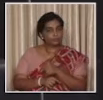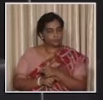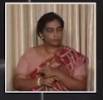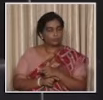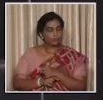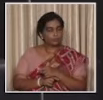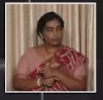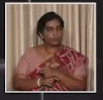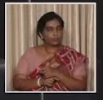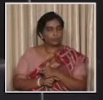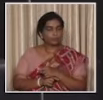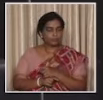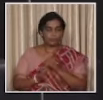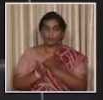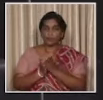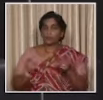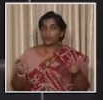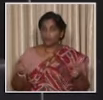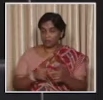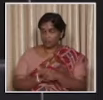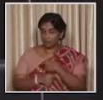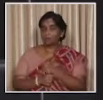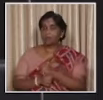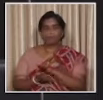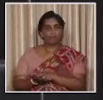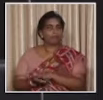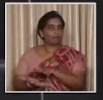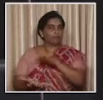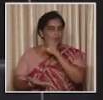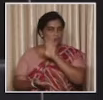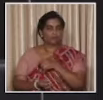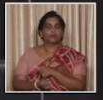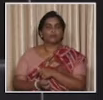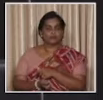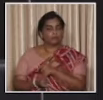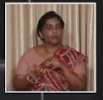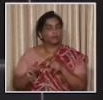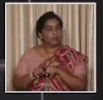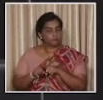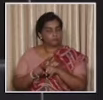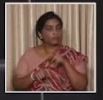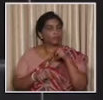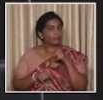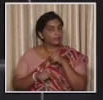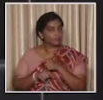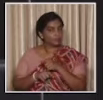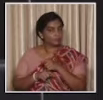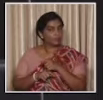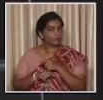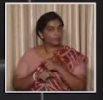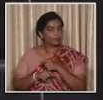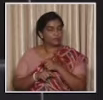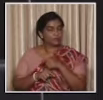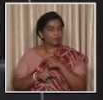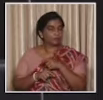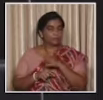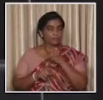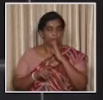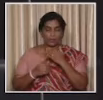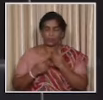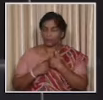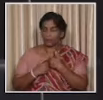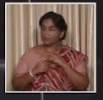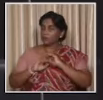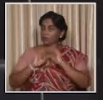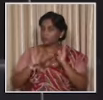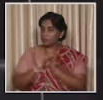Sri Lanka Ports Authority. So this is the extent to which the total inefficiency and this